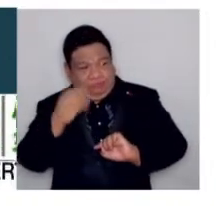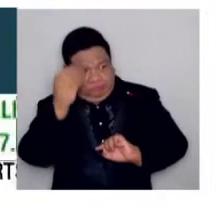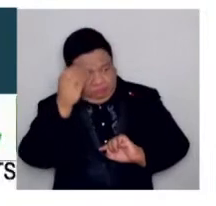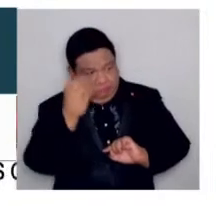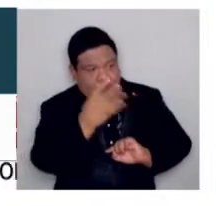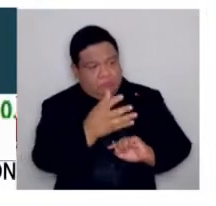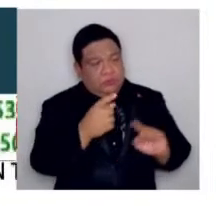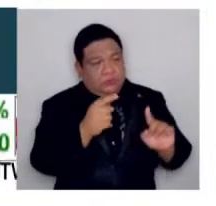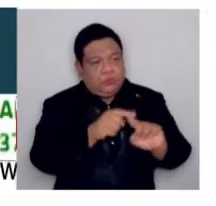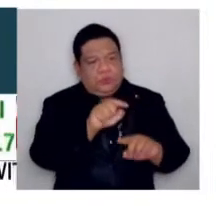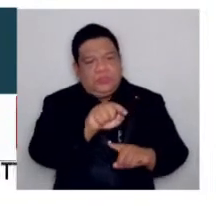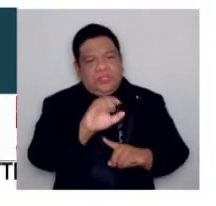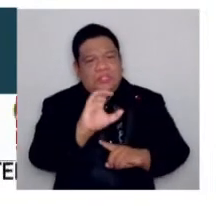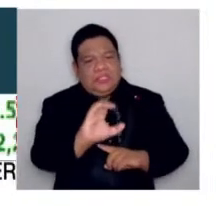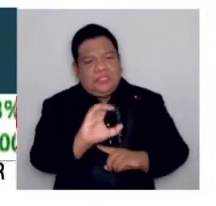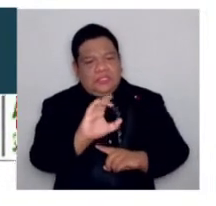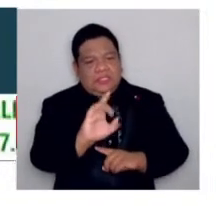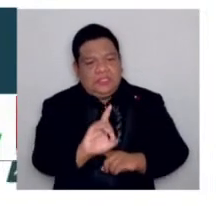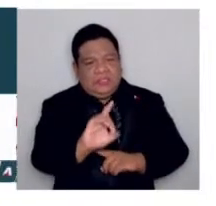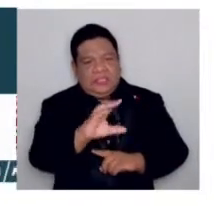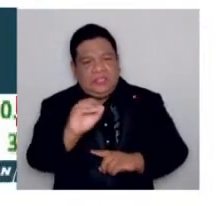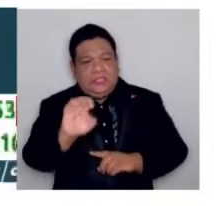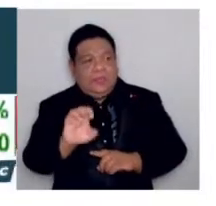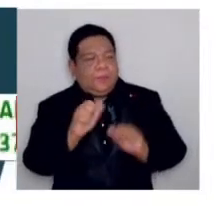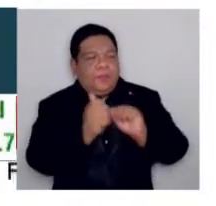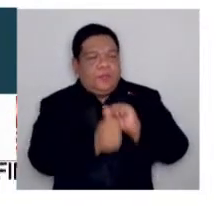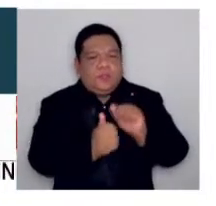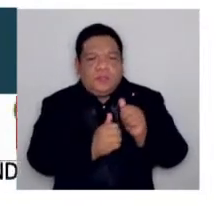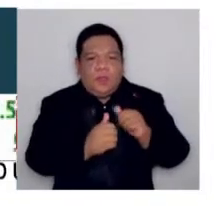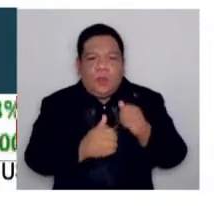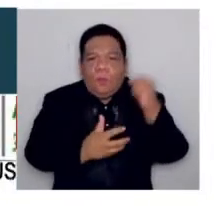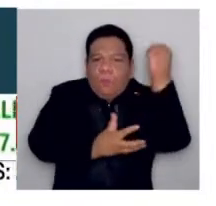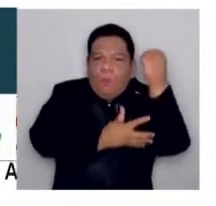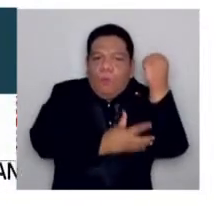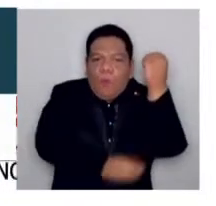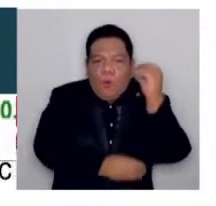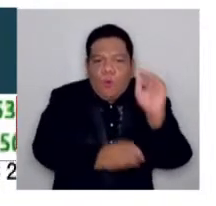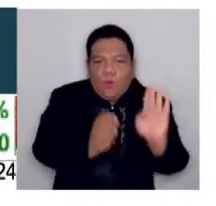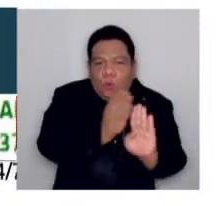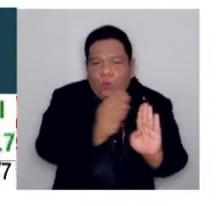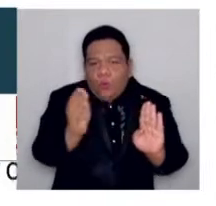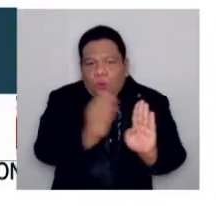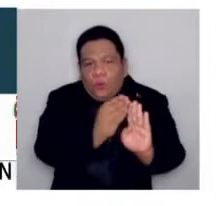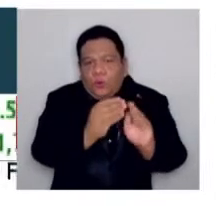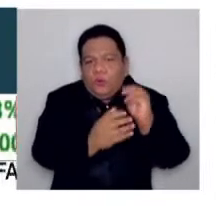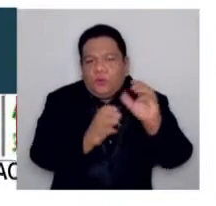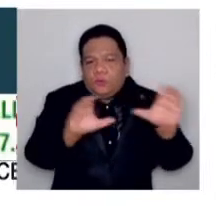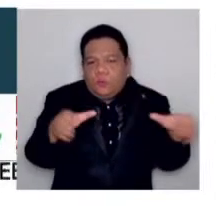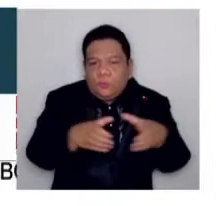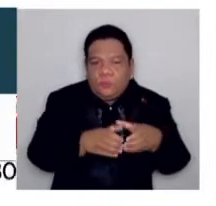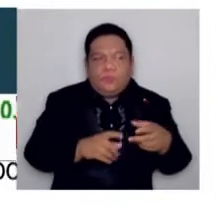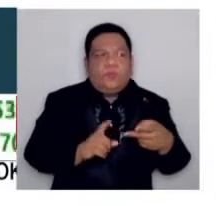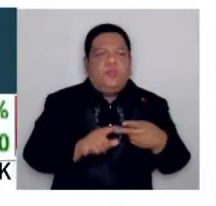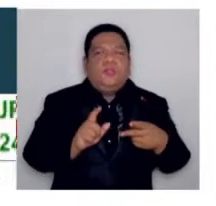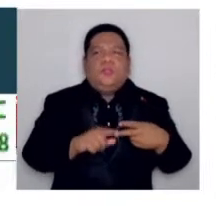CD&E? Na sector halimbawa, paano nyo ito mako-communicate sa mga informal sectors, paano nyo